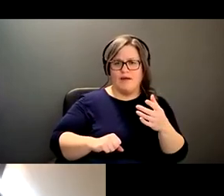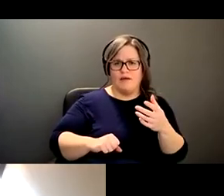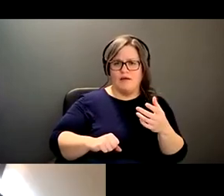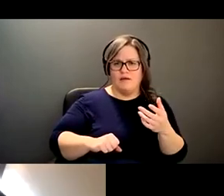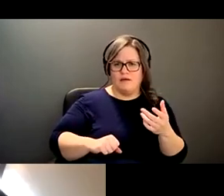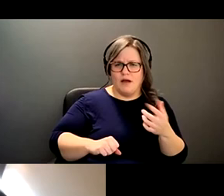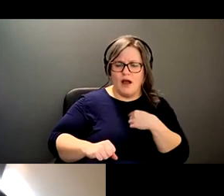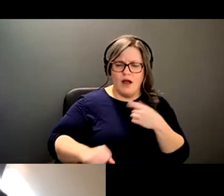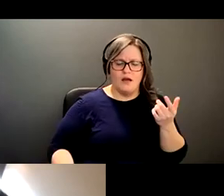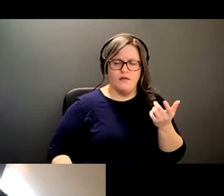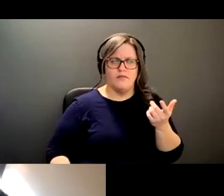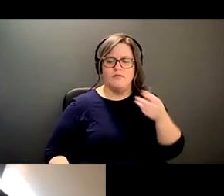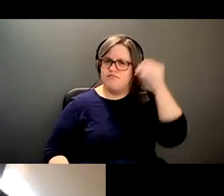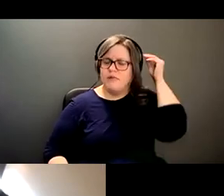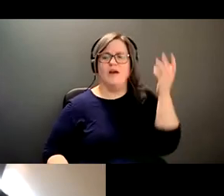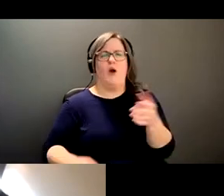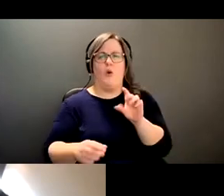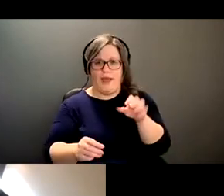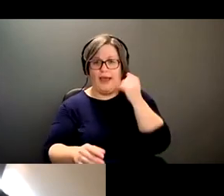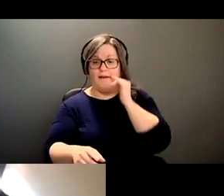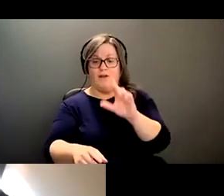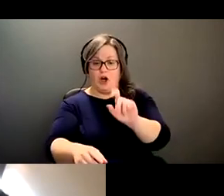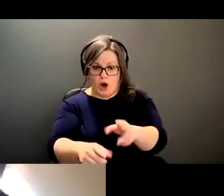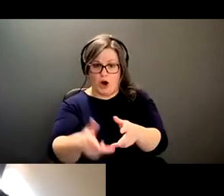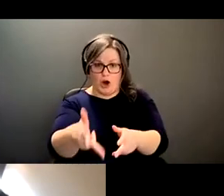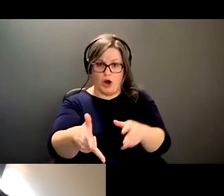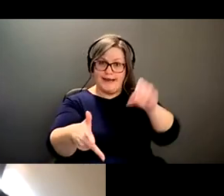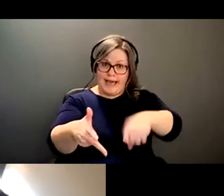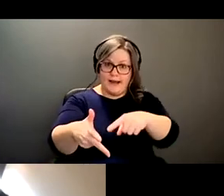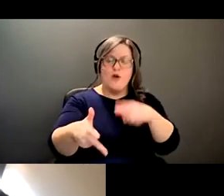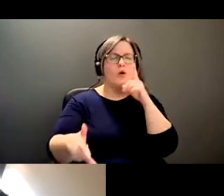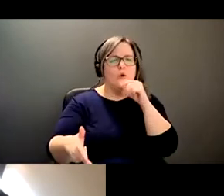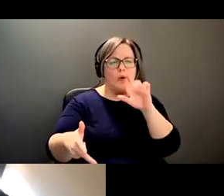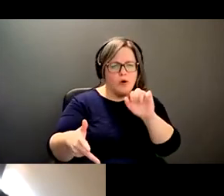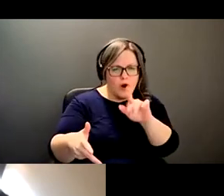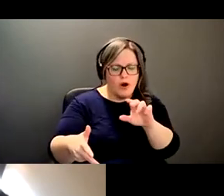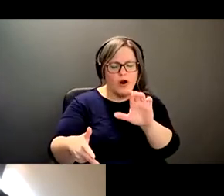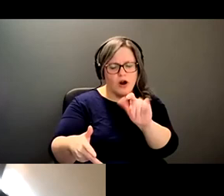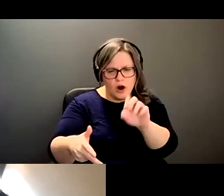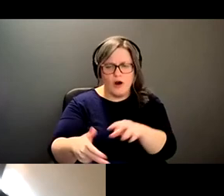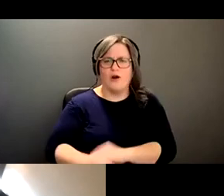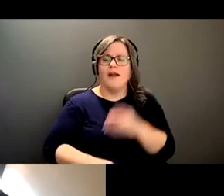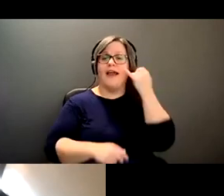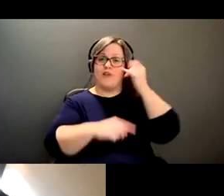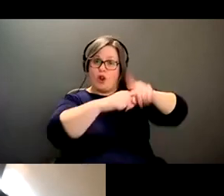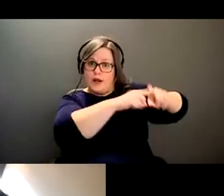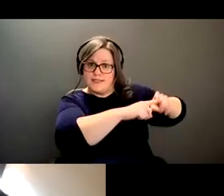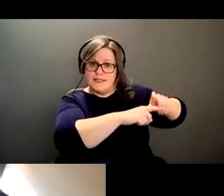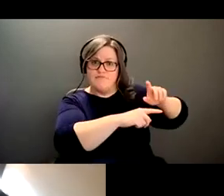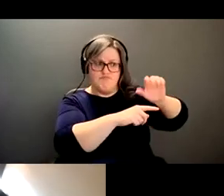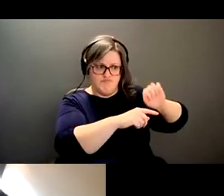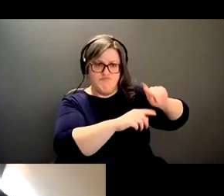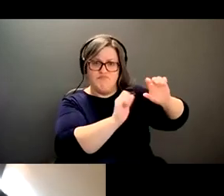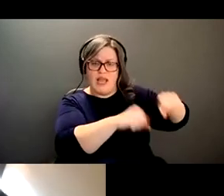right? Like whose closet? It's a sort of question that Hearth has been asking herself. It's like, who do we